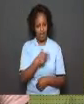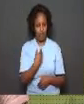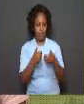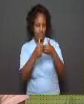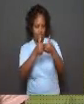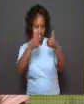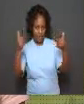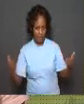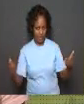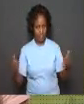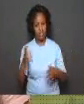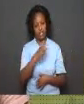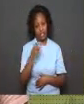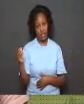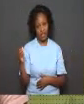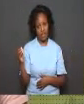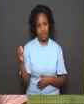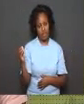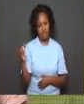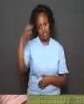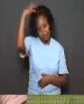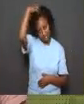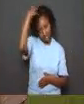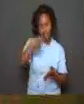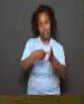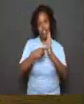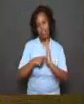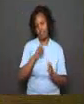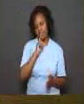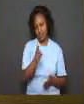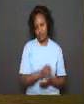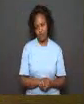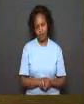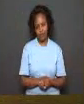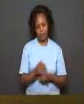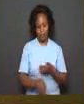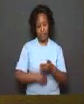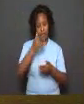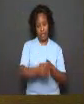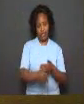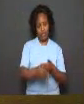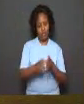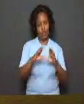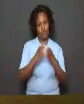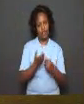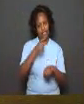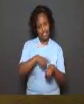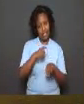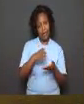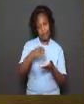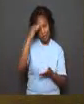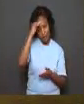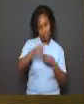religion, and the accountability of the government. Next time, we will learn